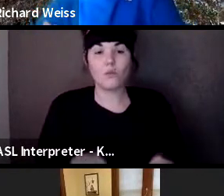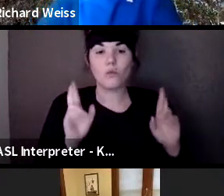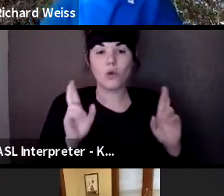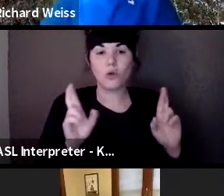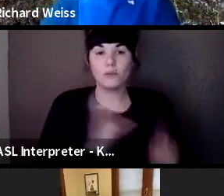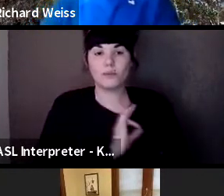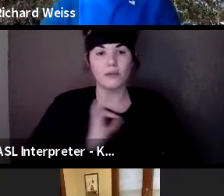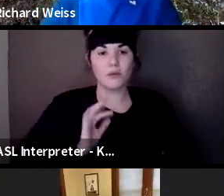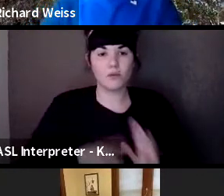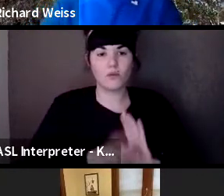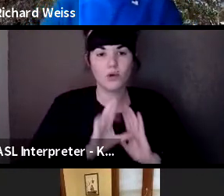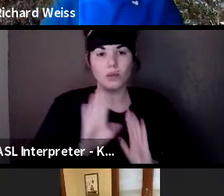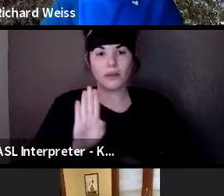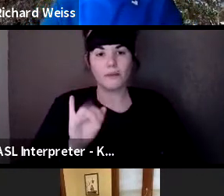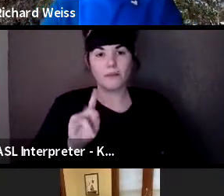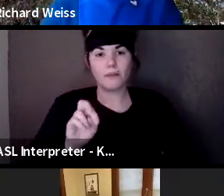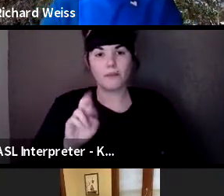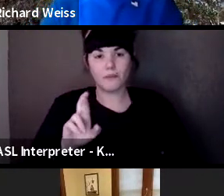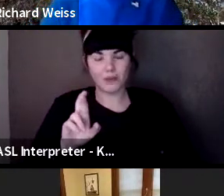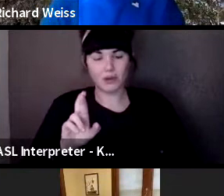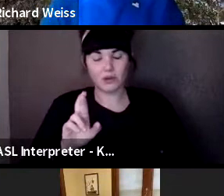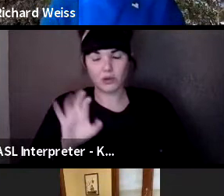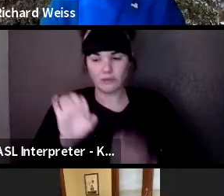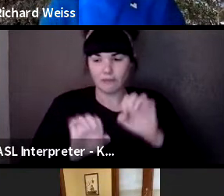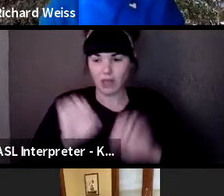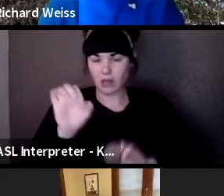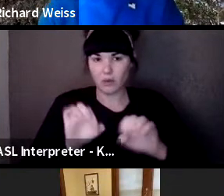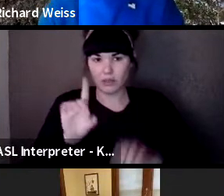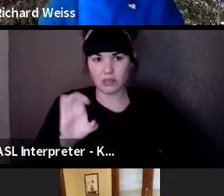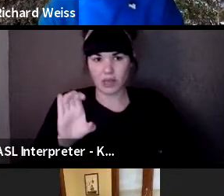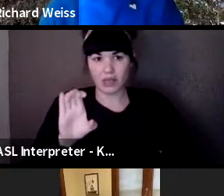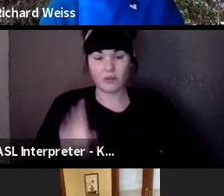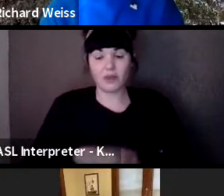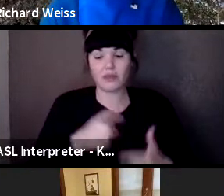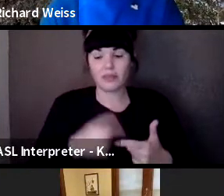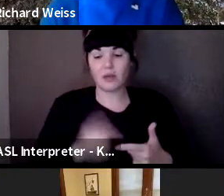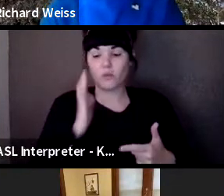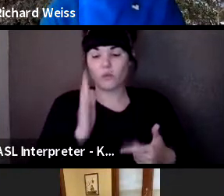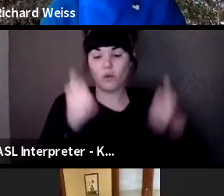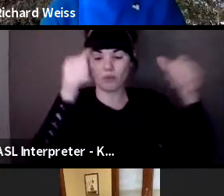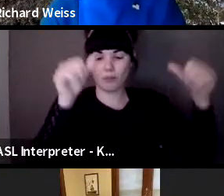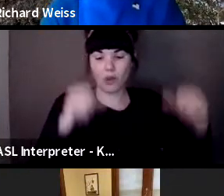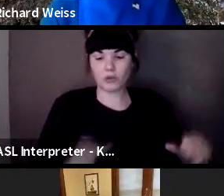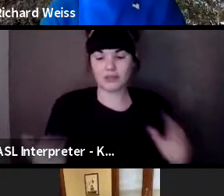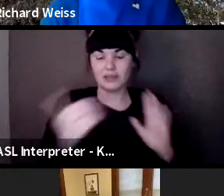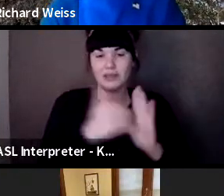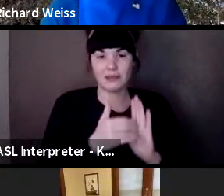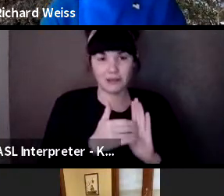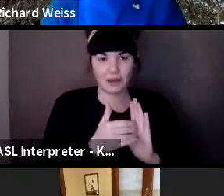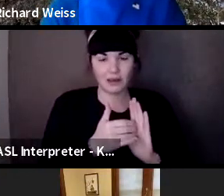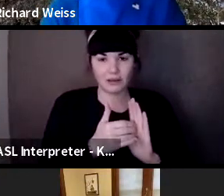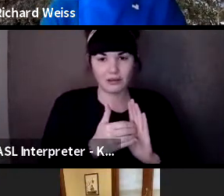and that will be posted with a notice of intent. And again, the 5-day process where any bidder